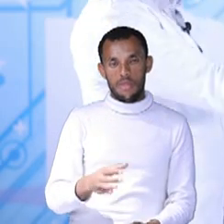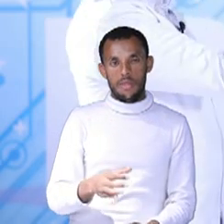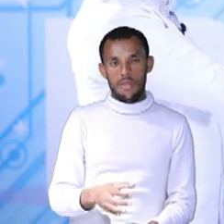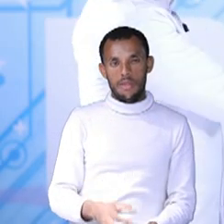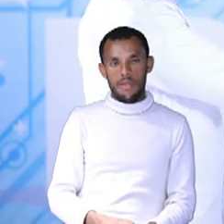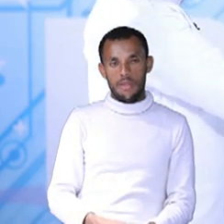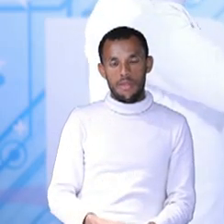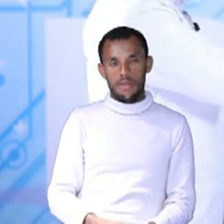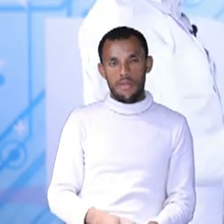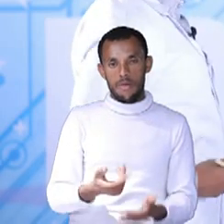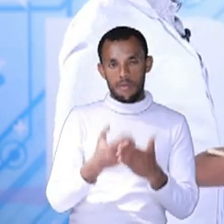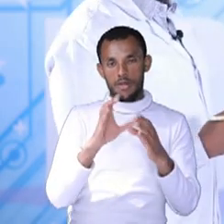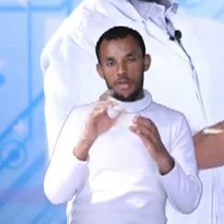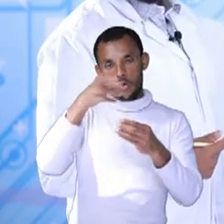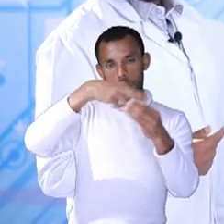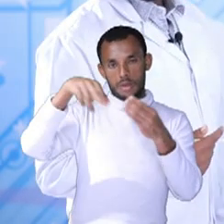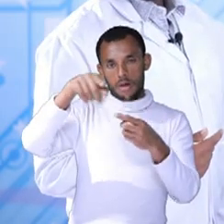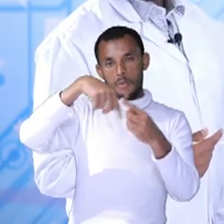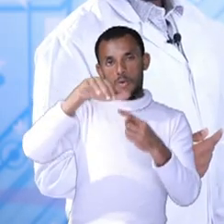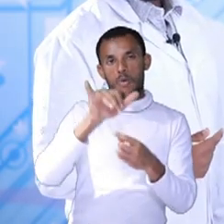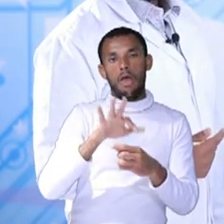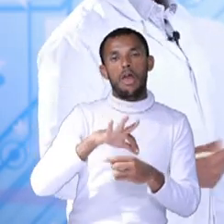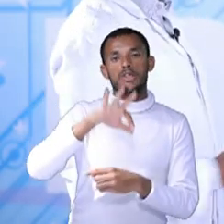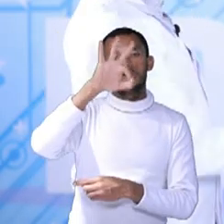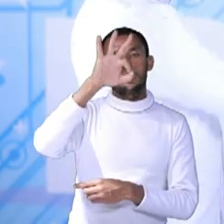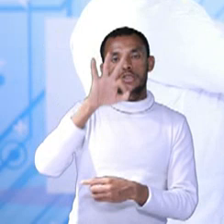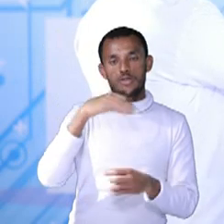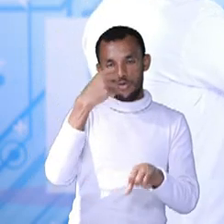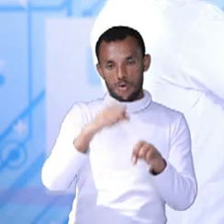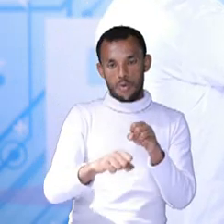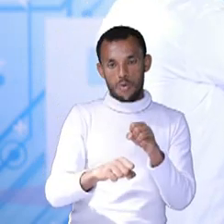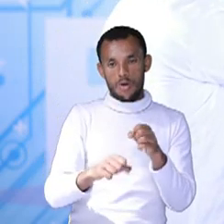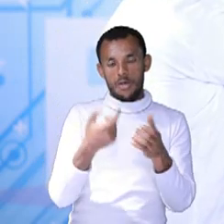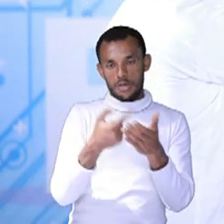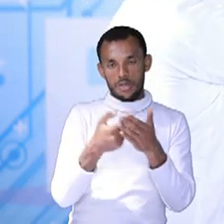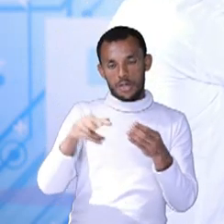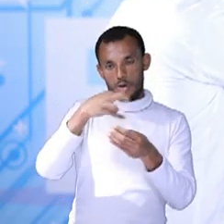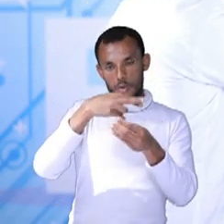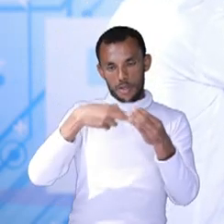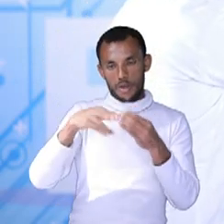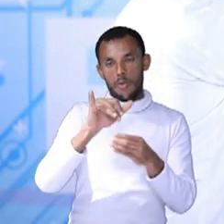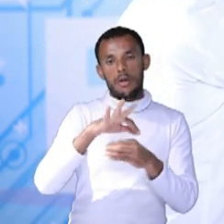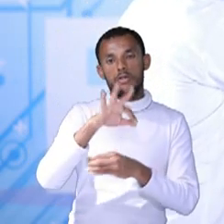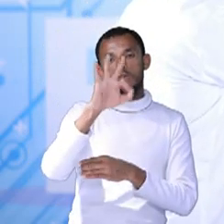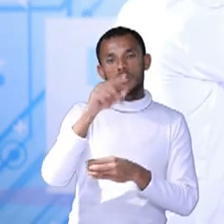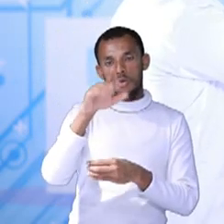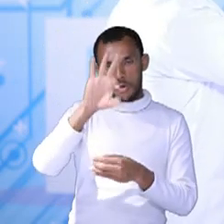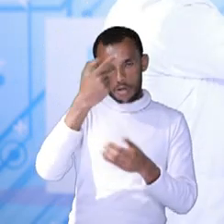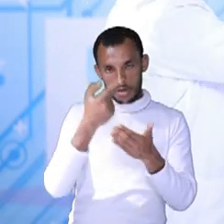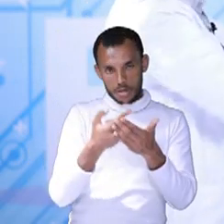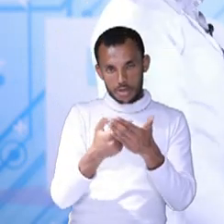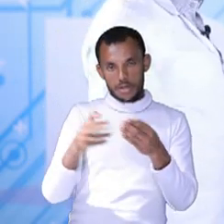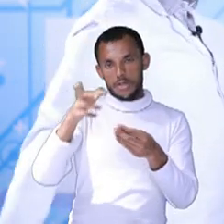is, it is rotated about y-axis. So when this is rotated about y-axis, you will have this